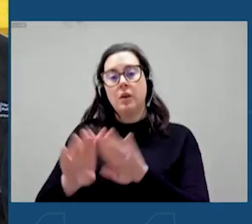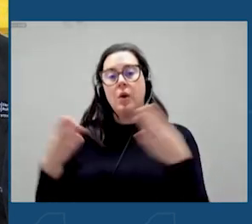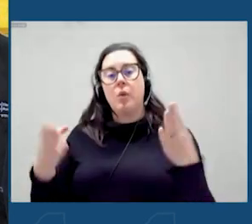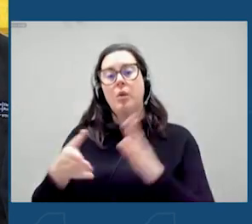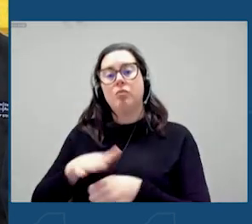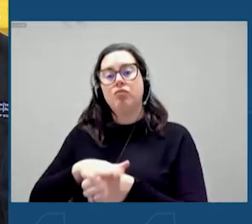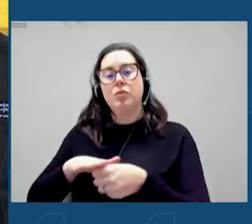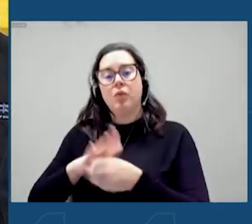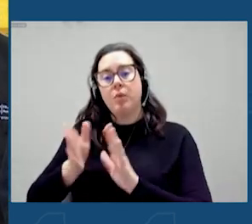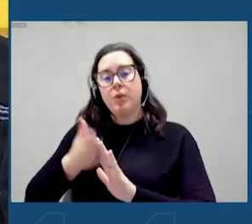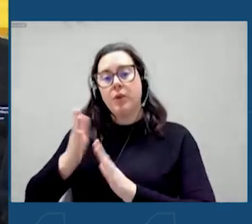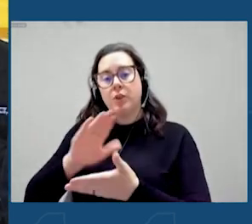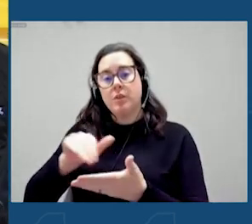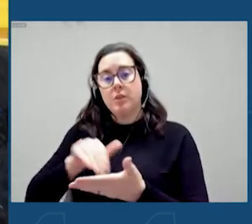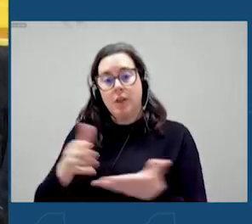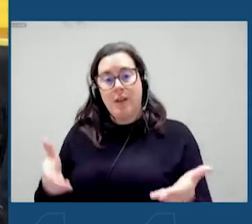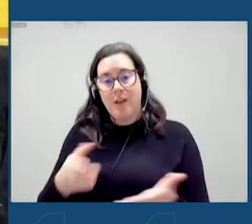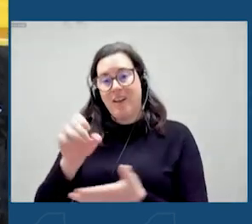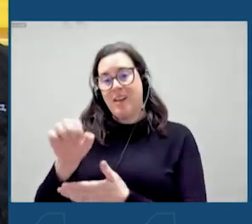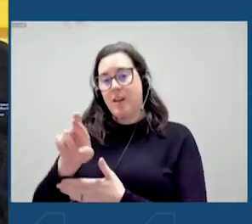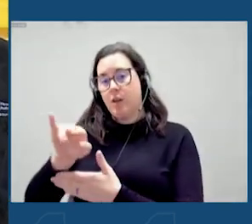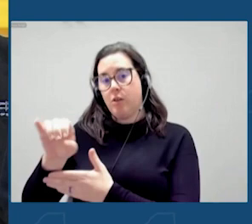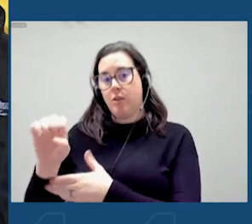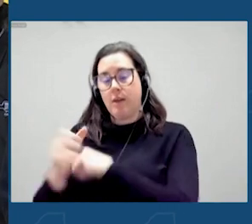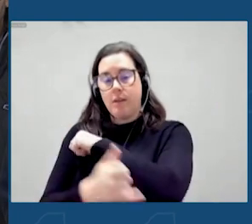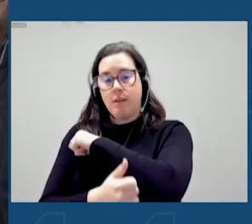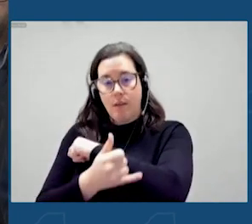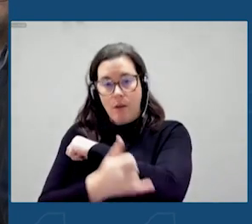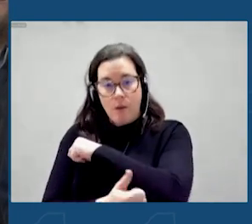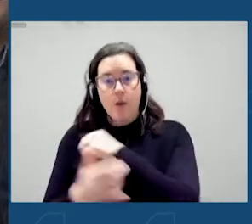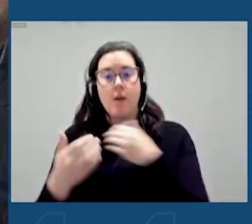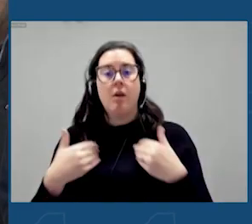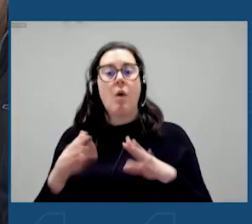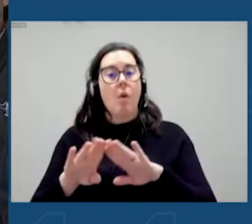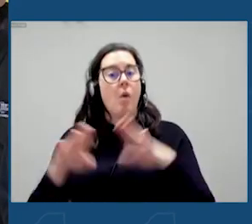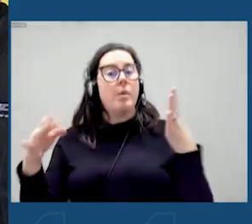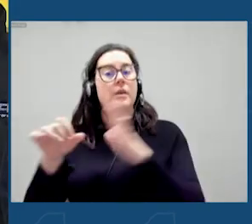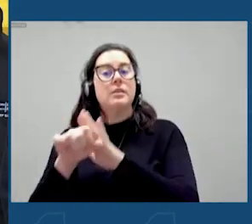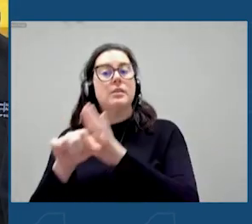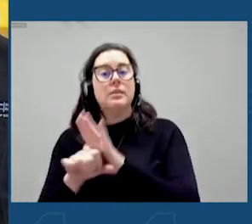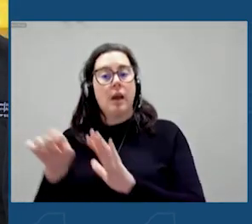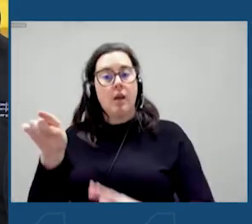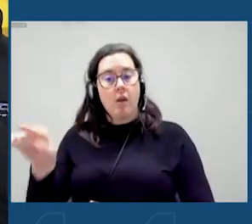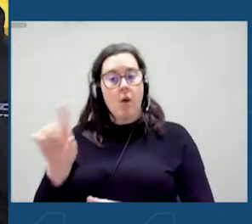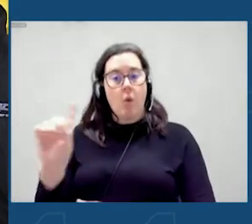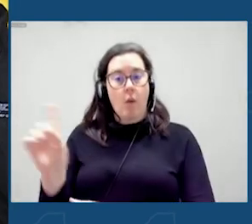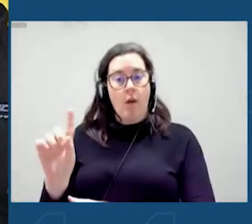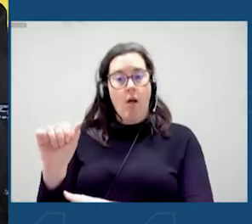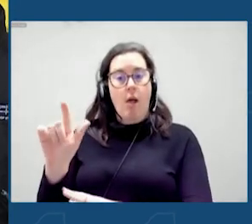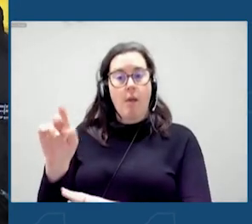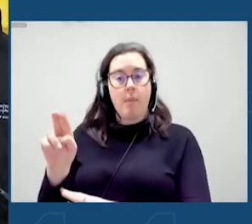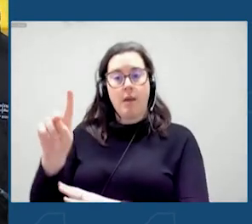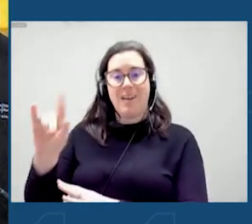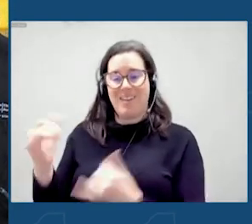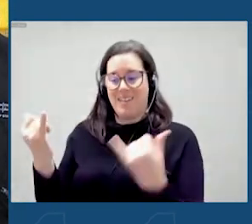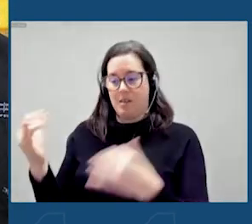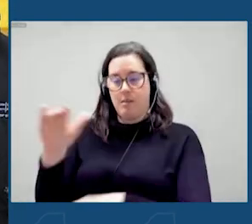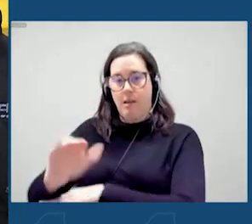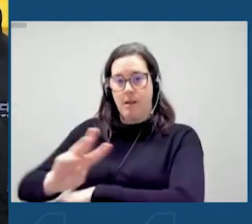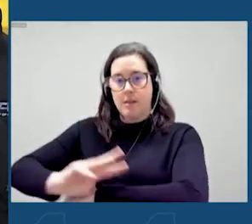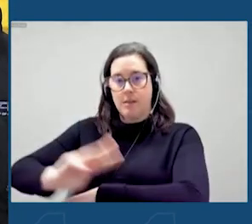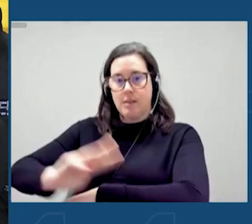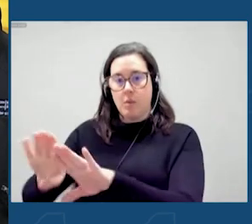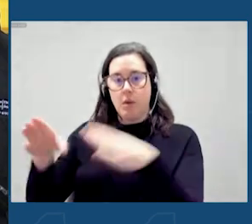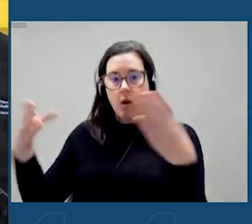morning here in Erie County. We're opening our statewide operations center in Albany at 6 p.m. tonight. We'll be embedding